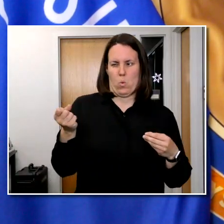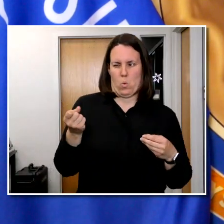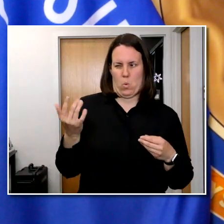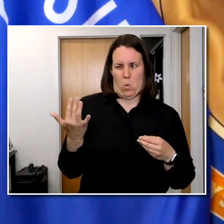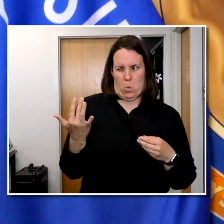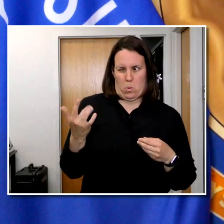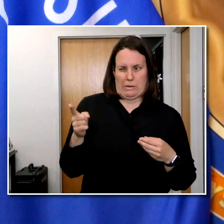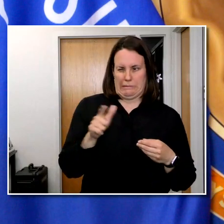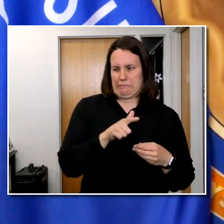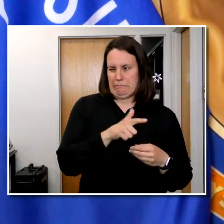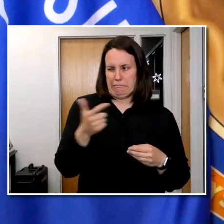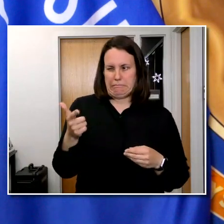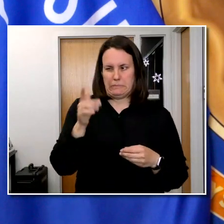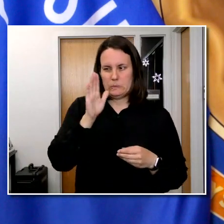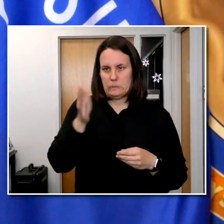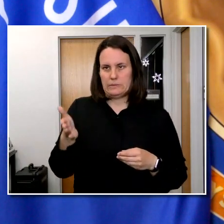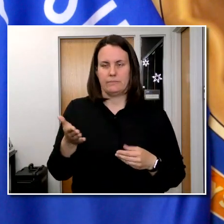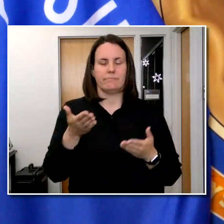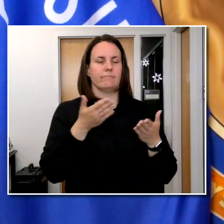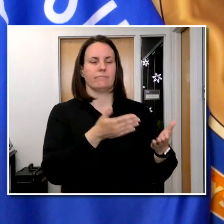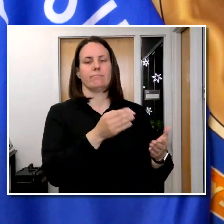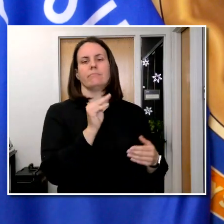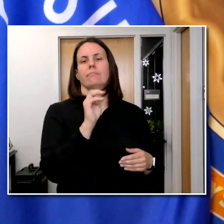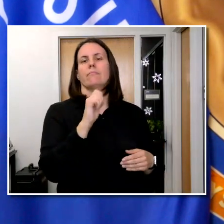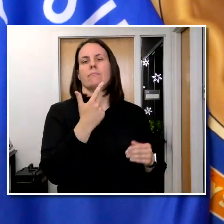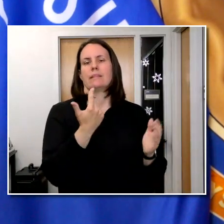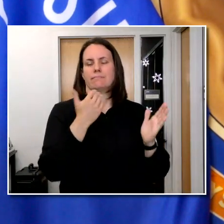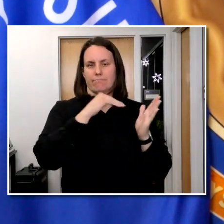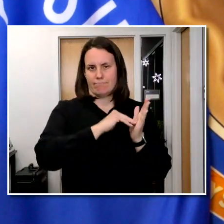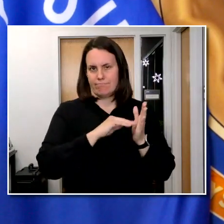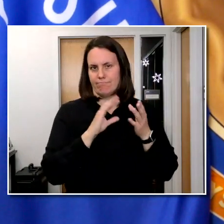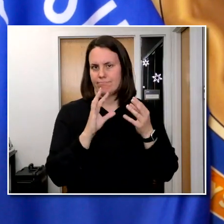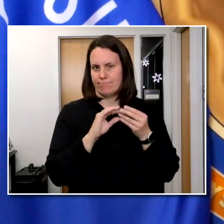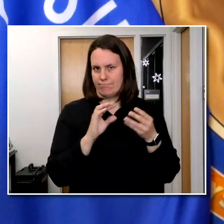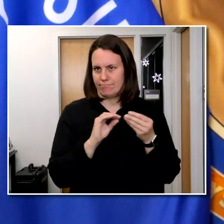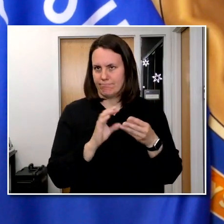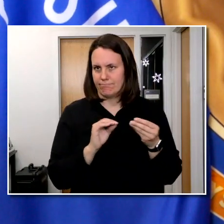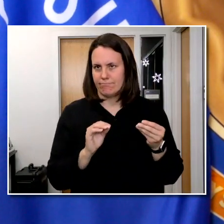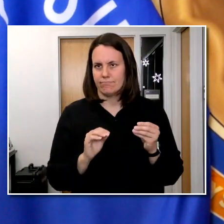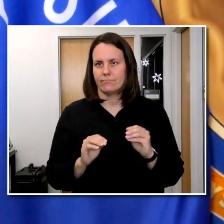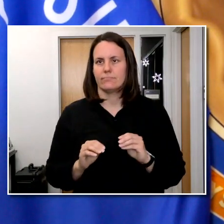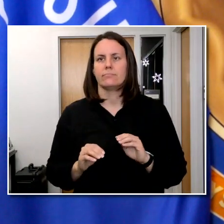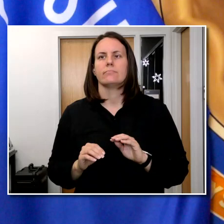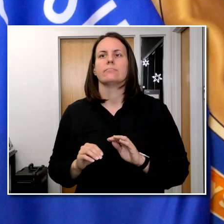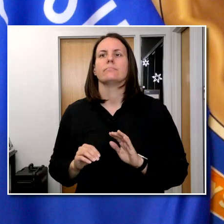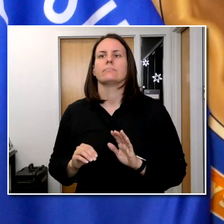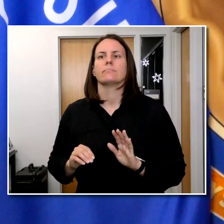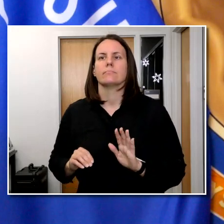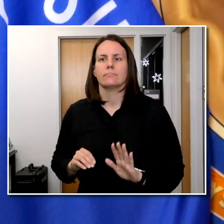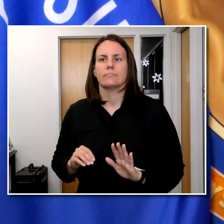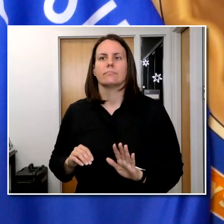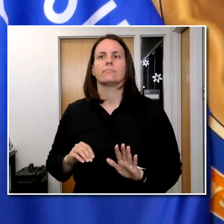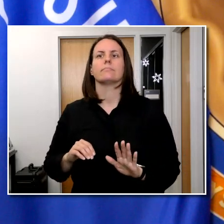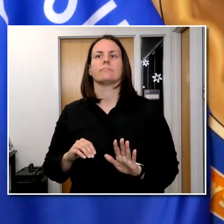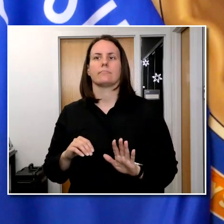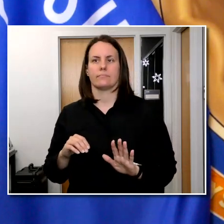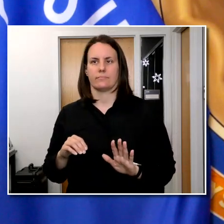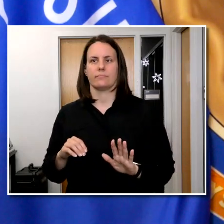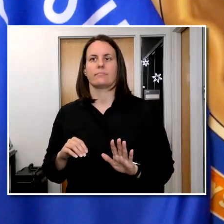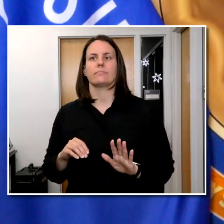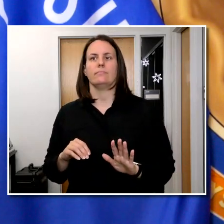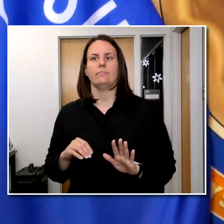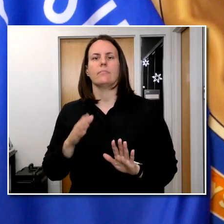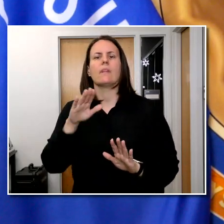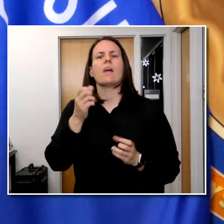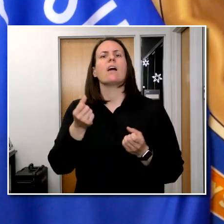you. So I was just asking if you happen to know the current number of Wisconsin National Guard troops who have tested positive for